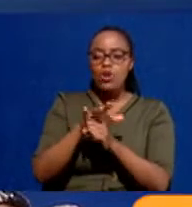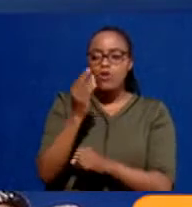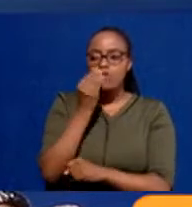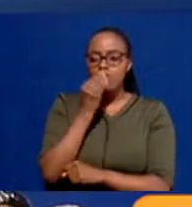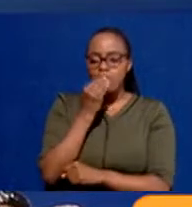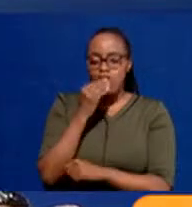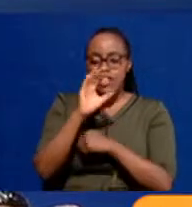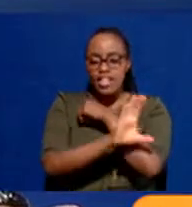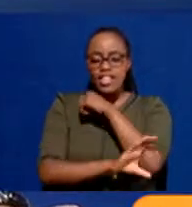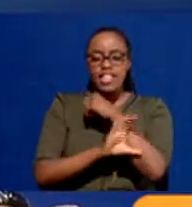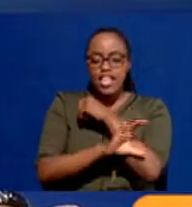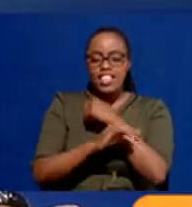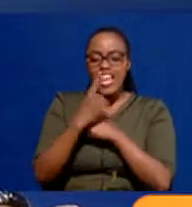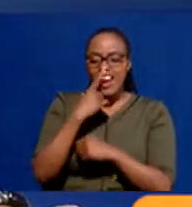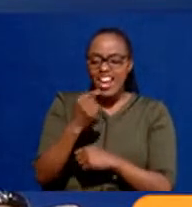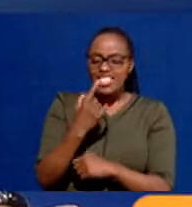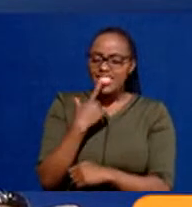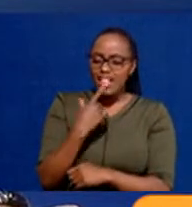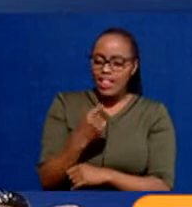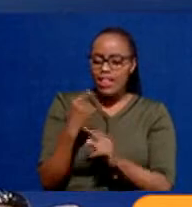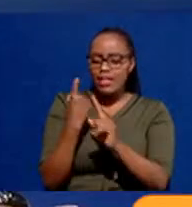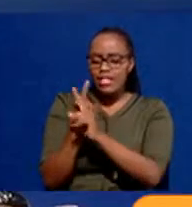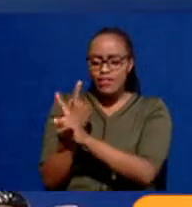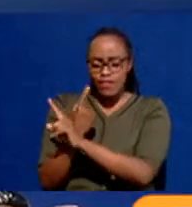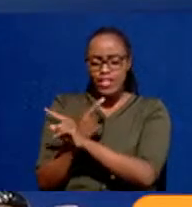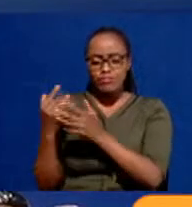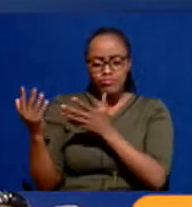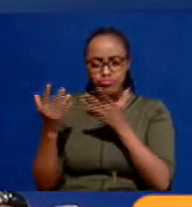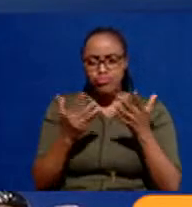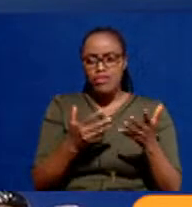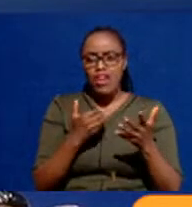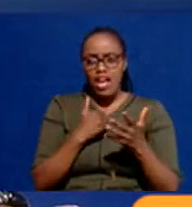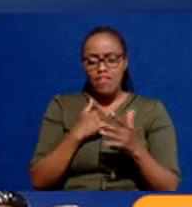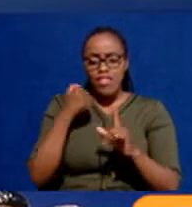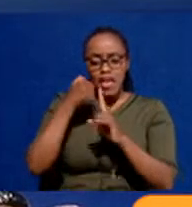in the country, rice, beans, you name it. And she's spoken a bit about the impact that is supposed